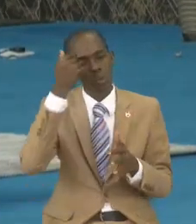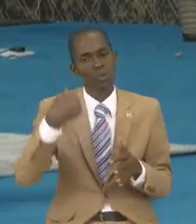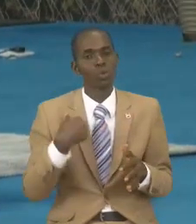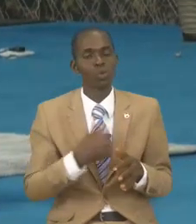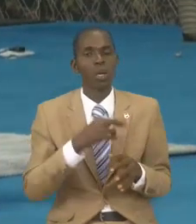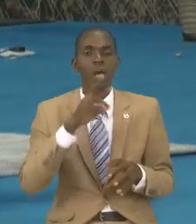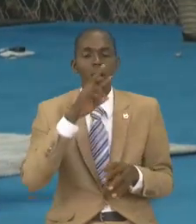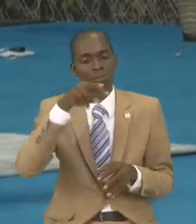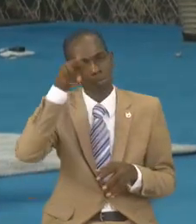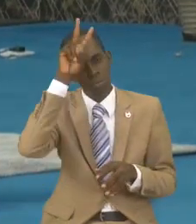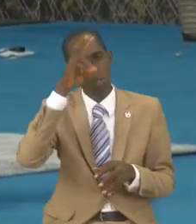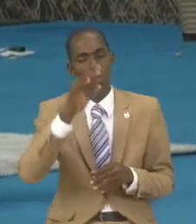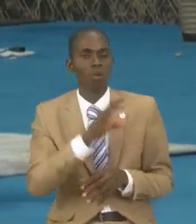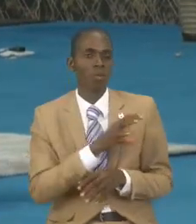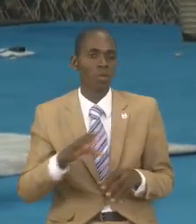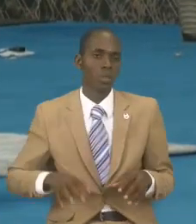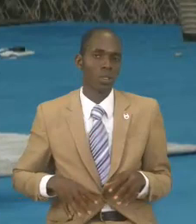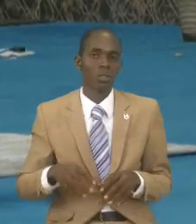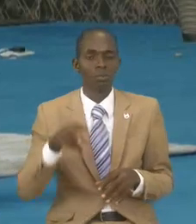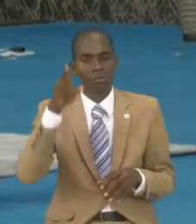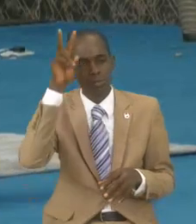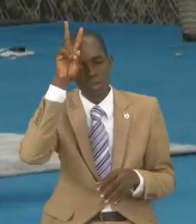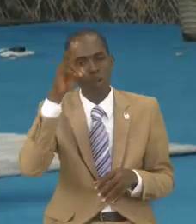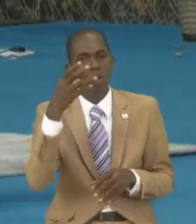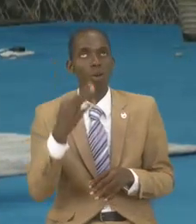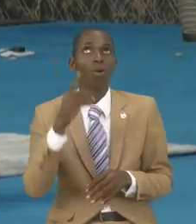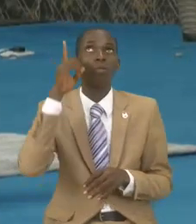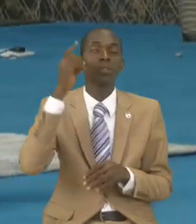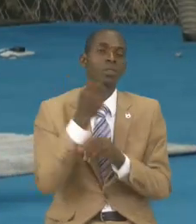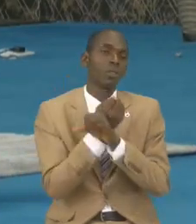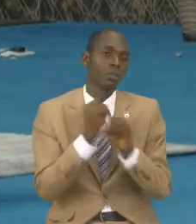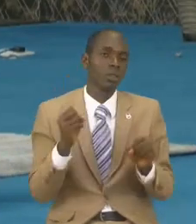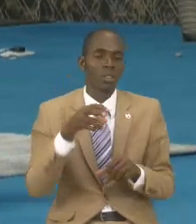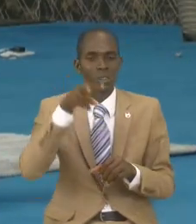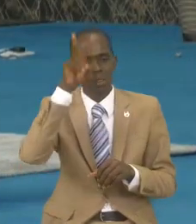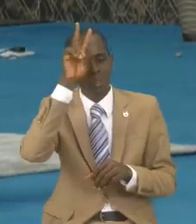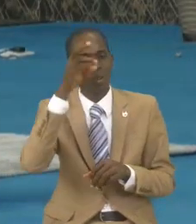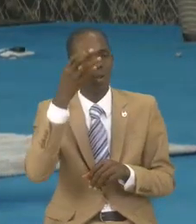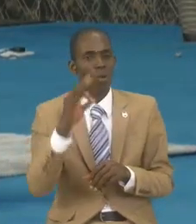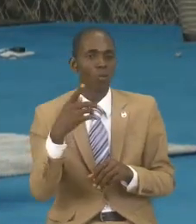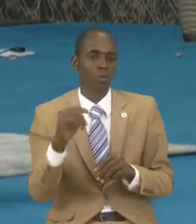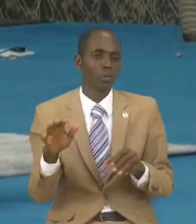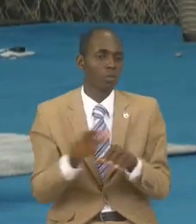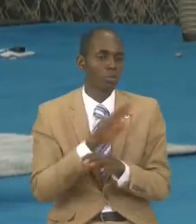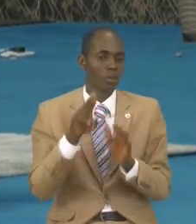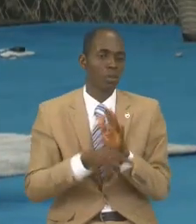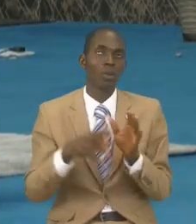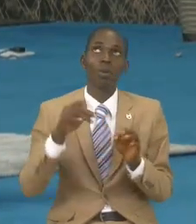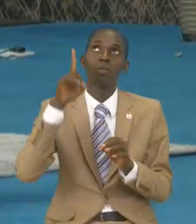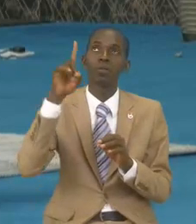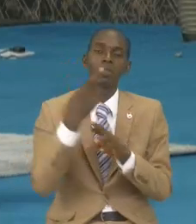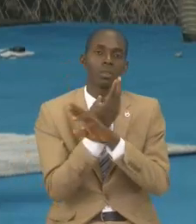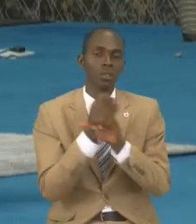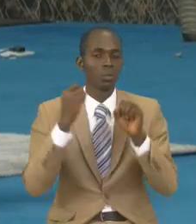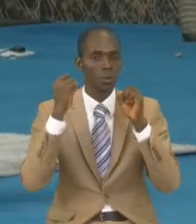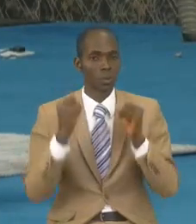Christ, of his salvation, and of the fullness of redemption. Now,